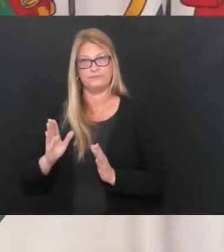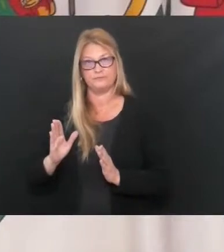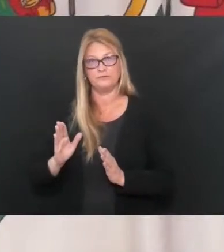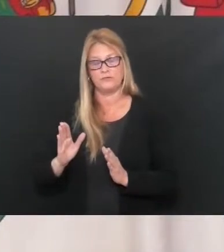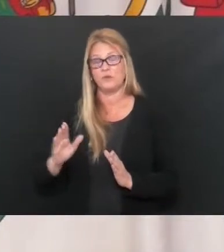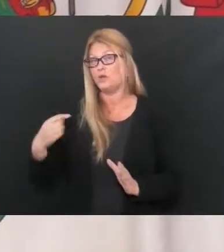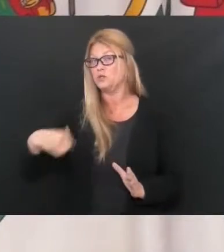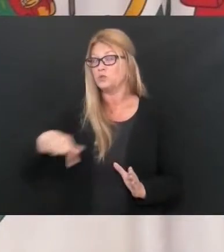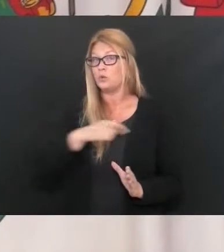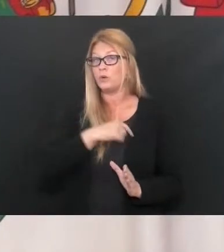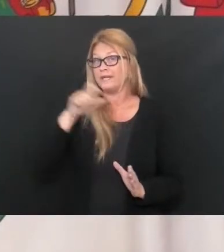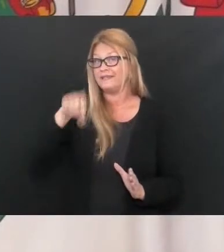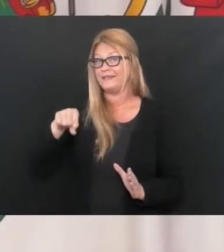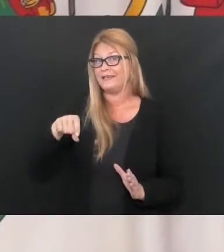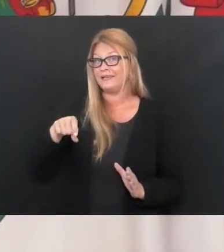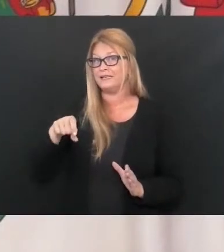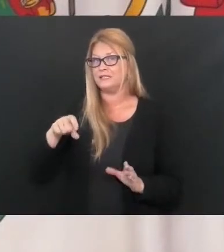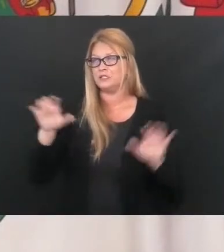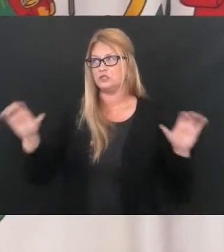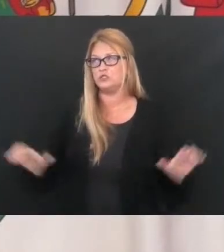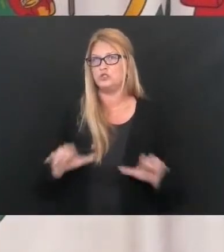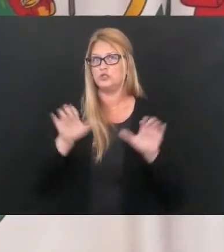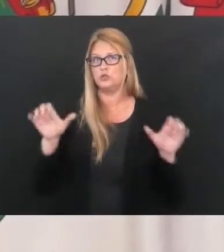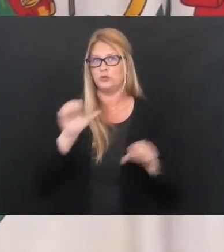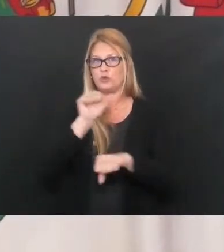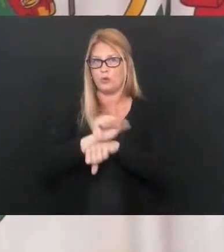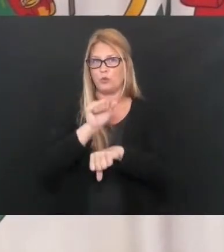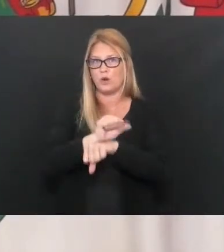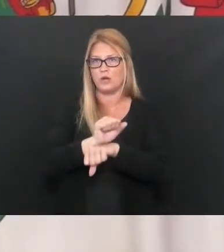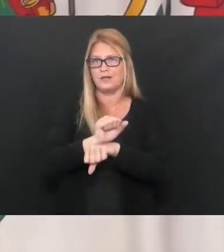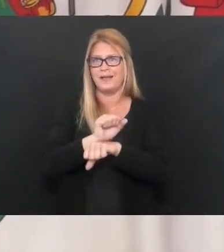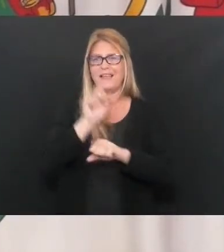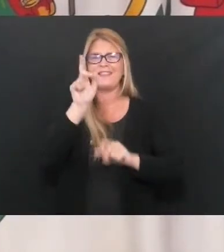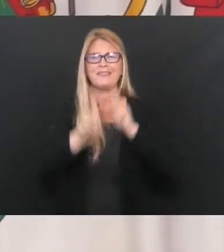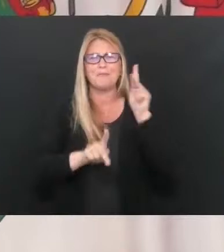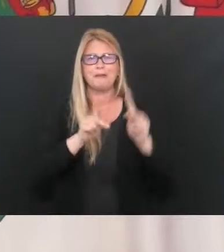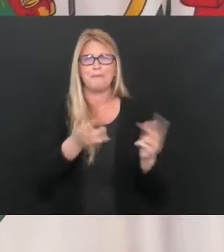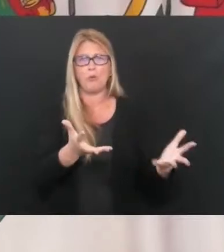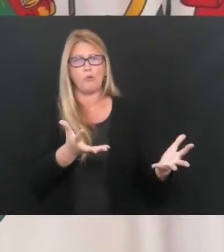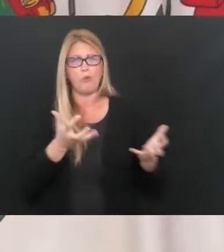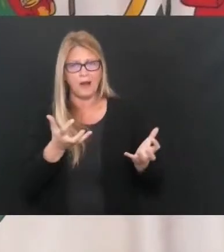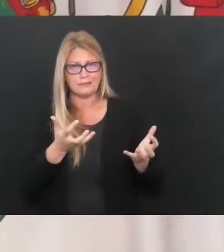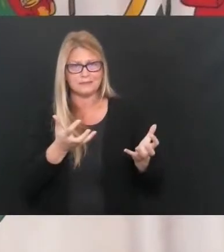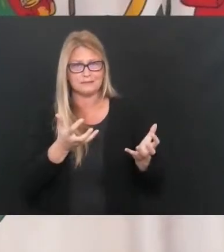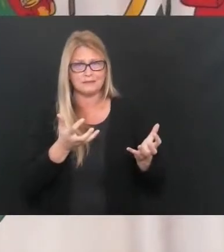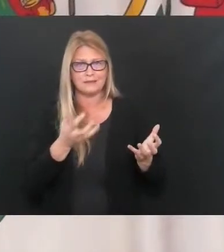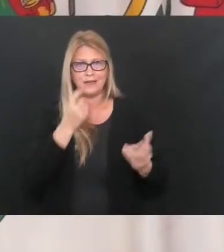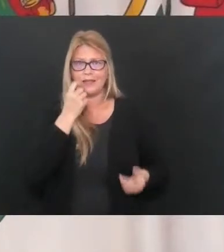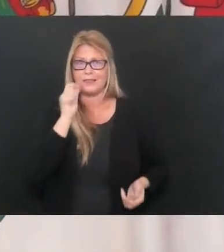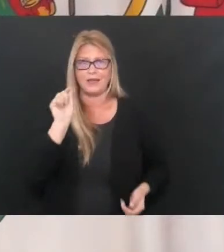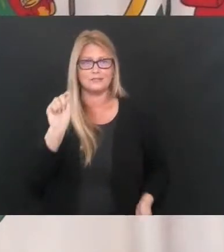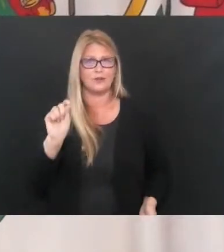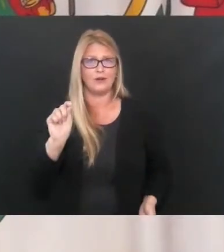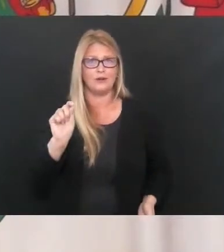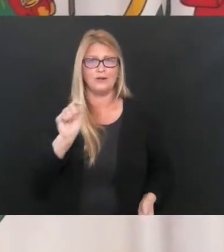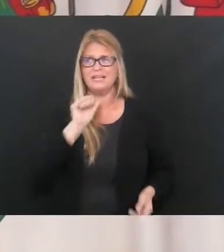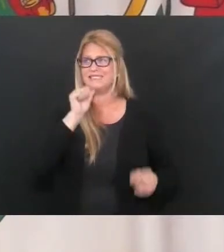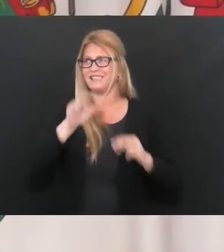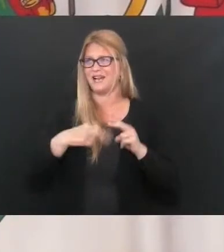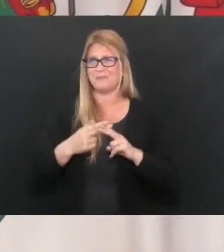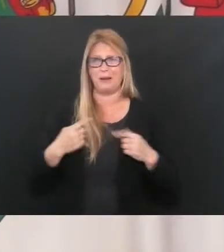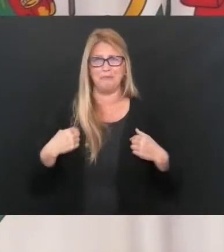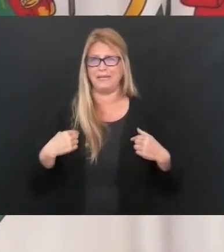We need to do the work that the people want us to do. That's all there is to it. This isn't about Jim